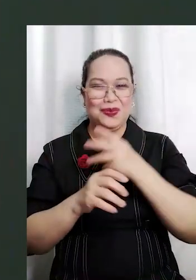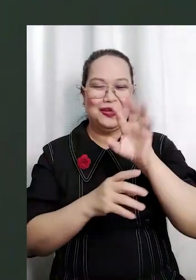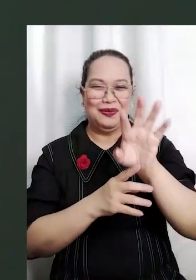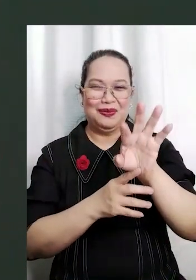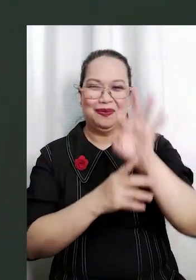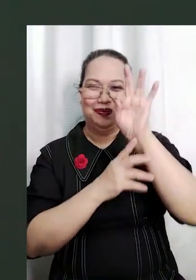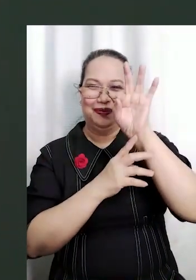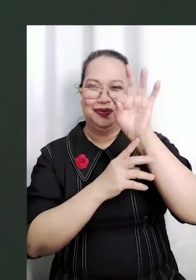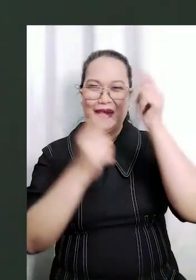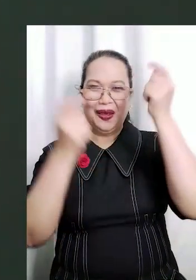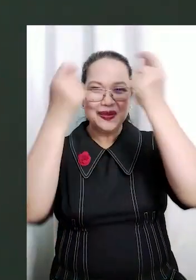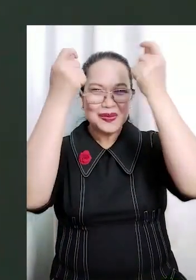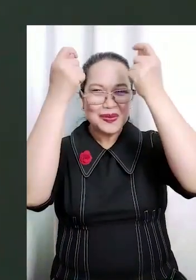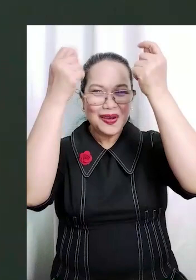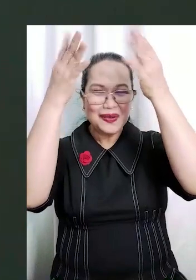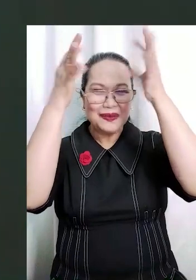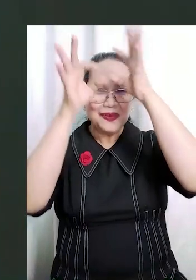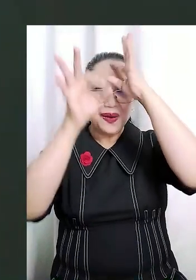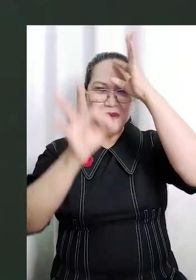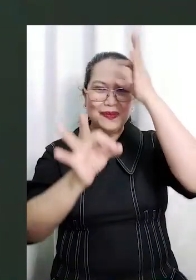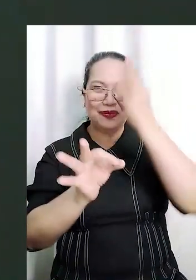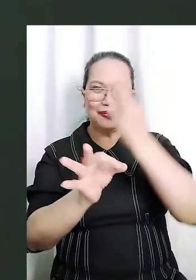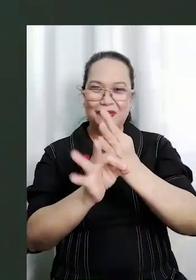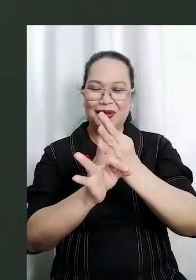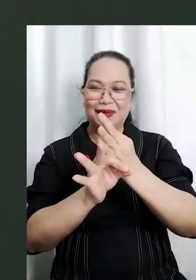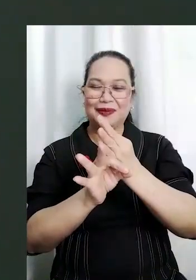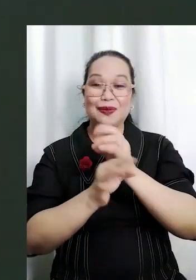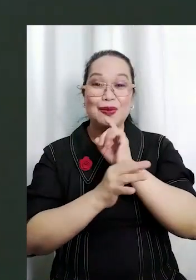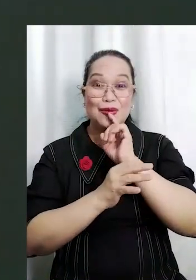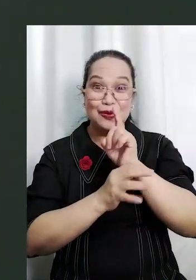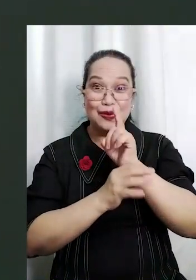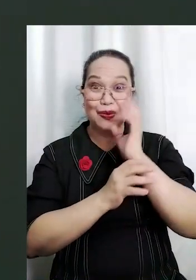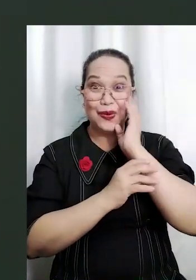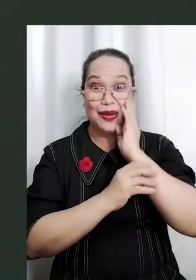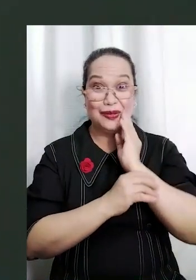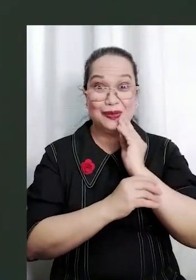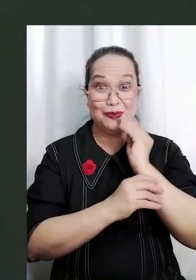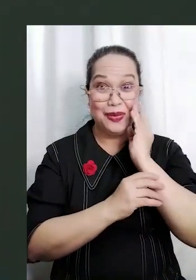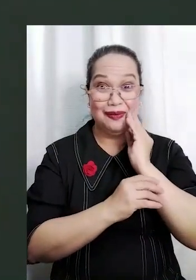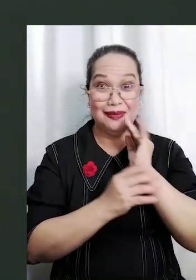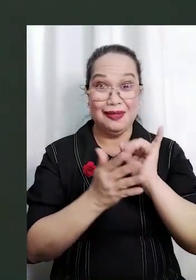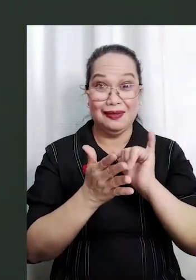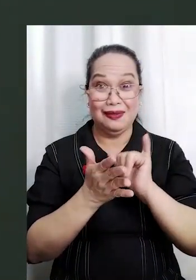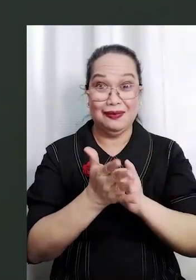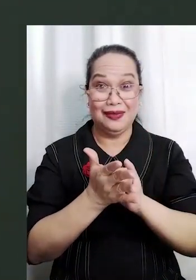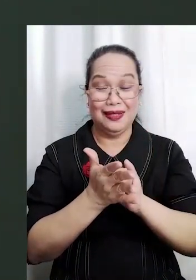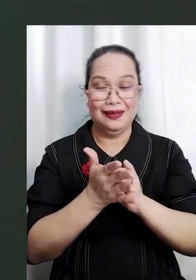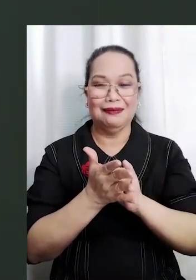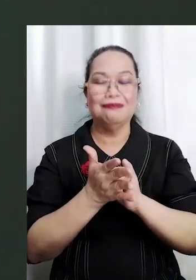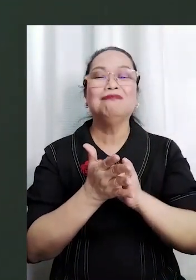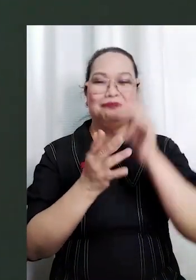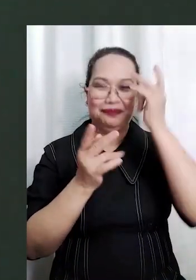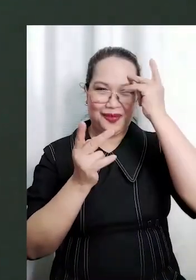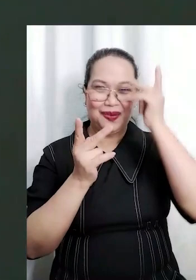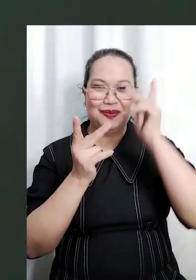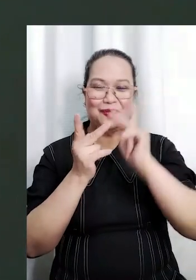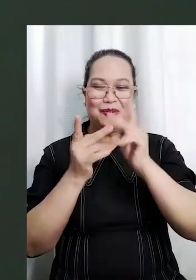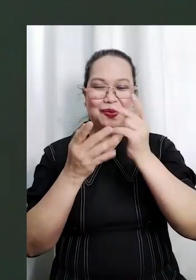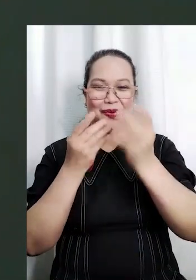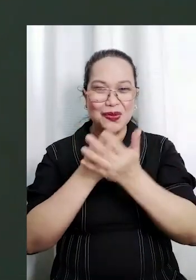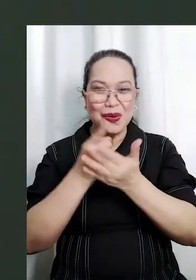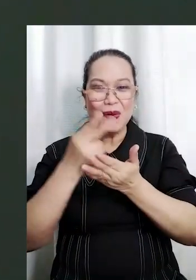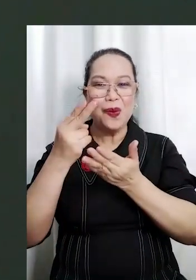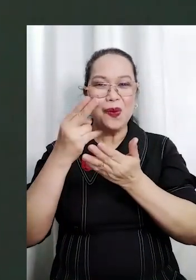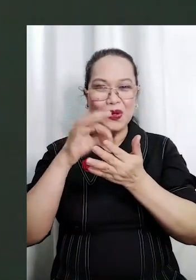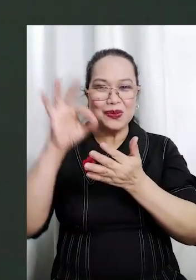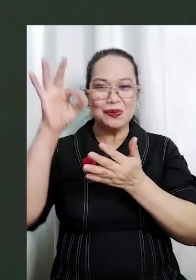discover the triumph of faith as a result of that wilderness experience. And that's the purpose that the Holy Spirit wanted us